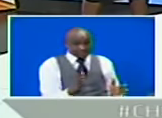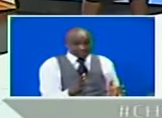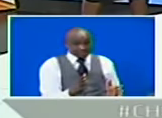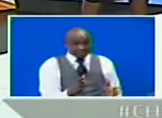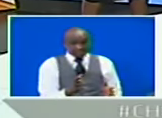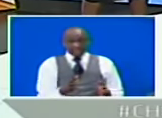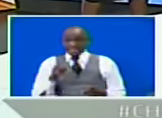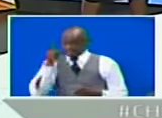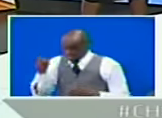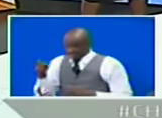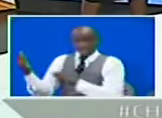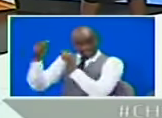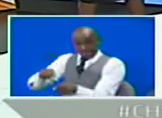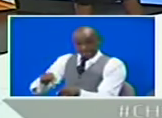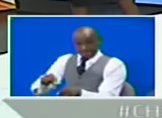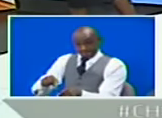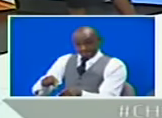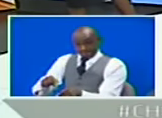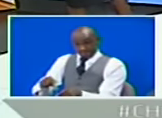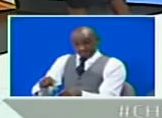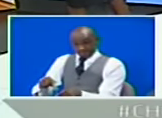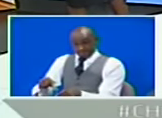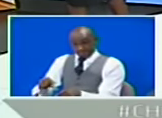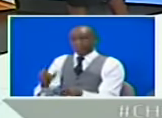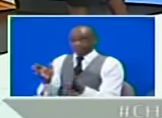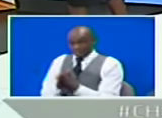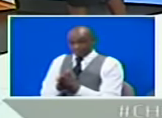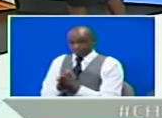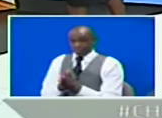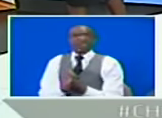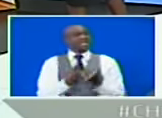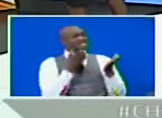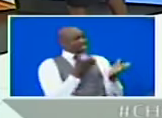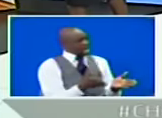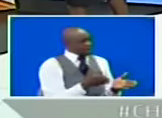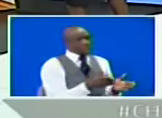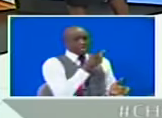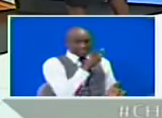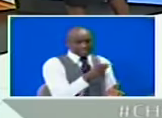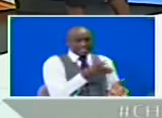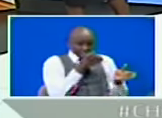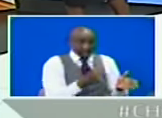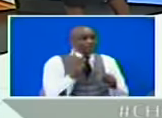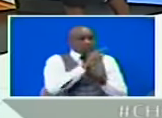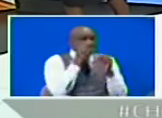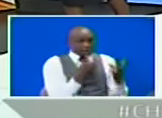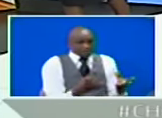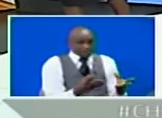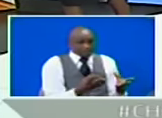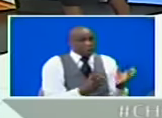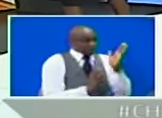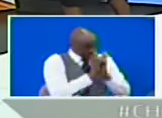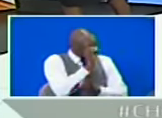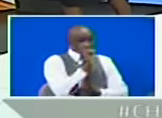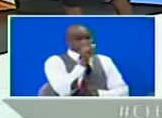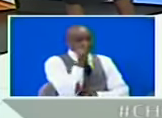the amount that came in. Okay. Yes. That was the shortfall. Okay. Yes. And then this is what we actually spent on